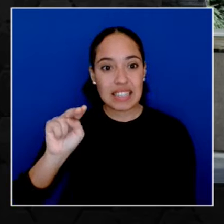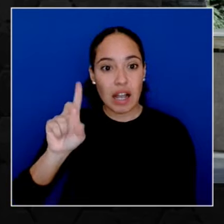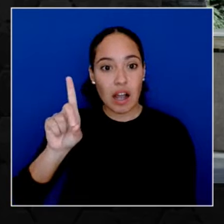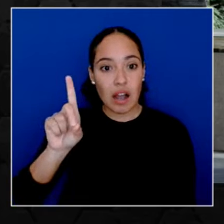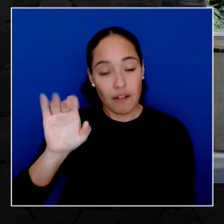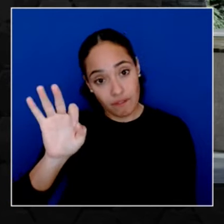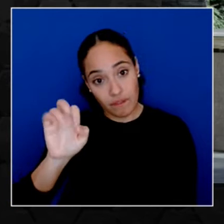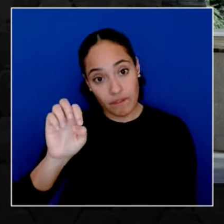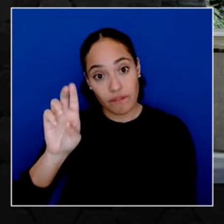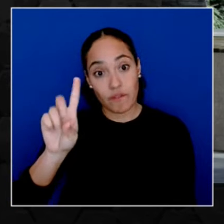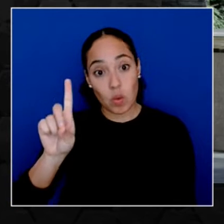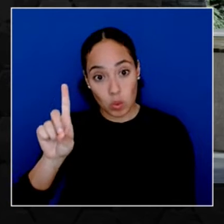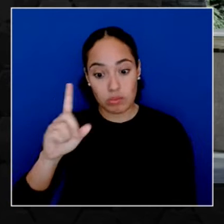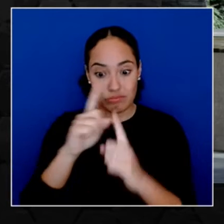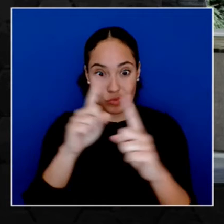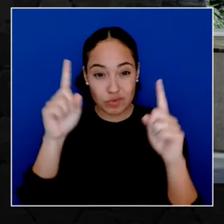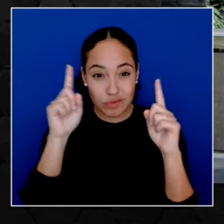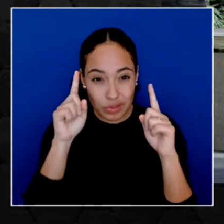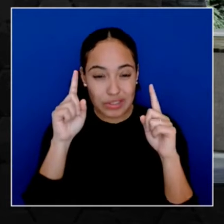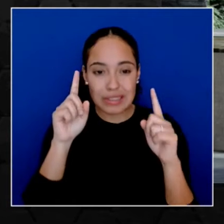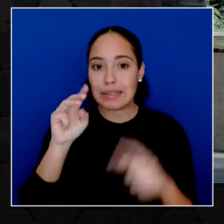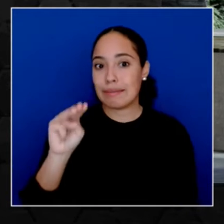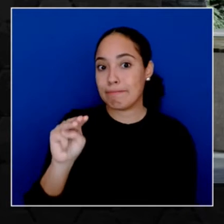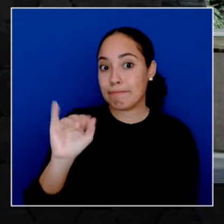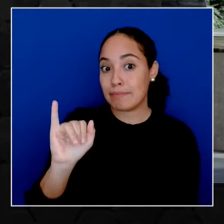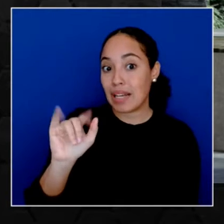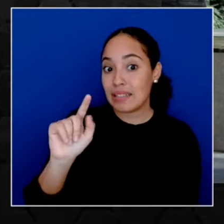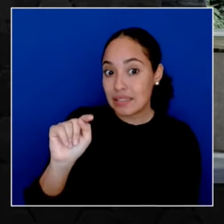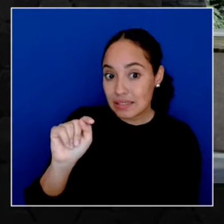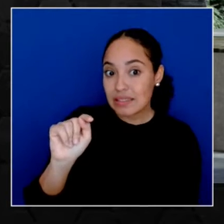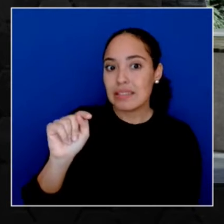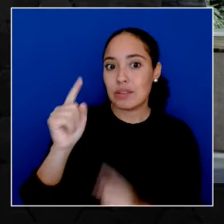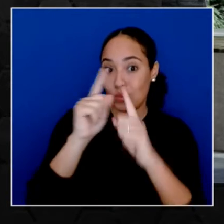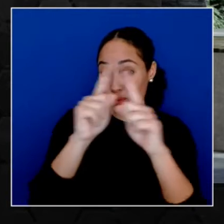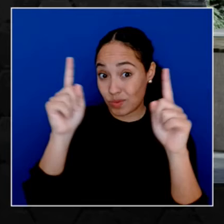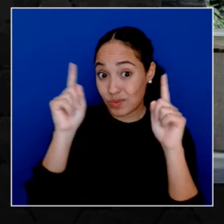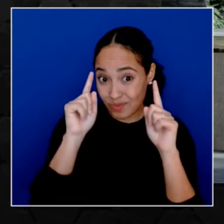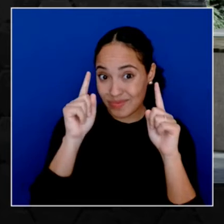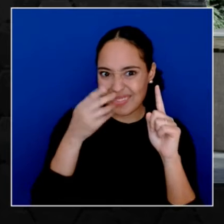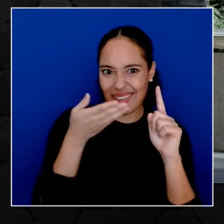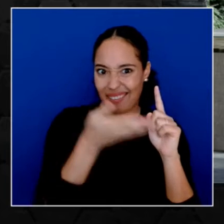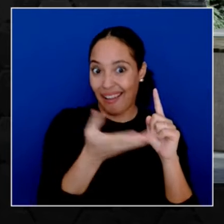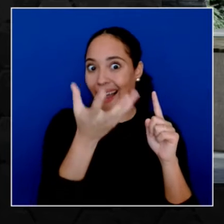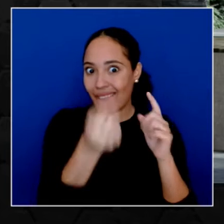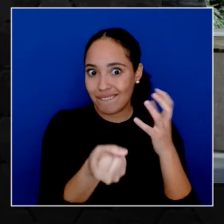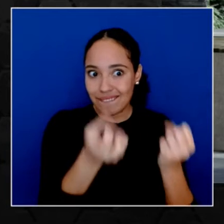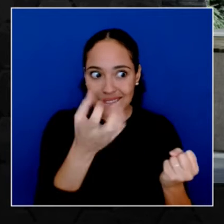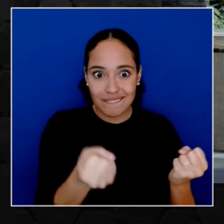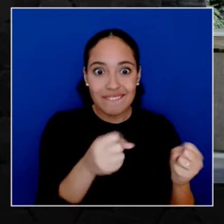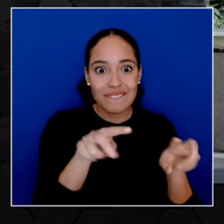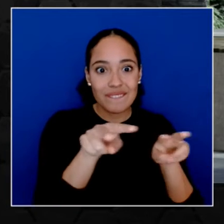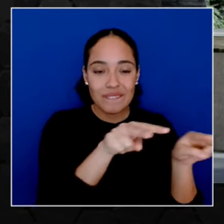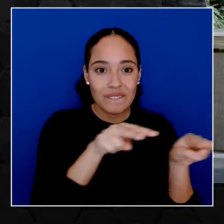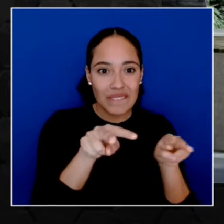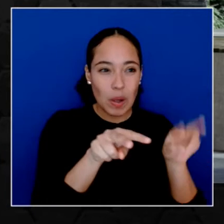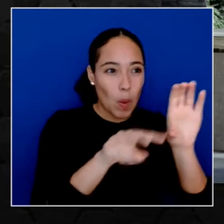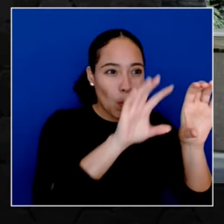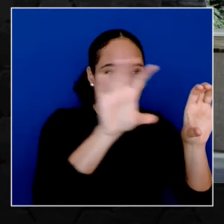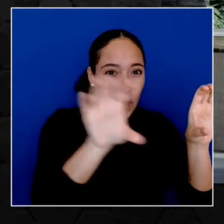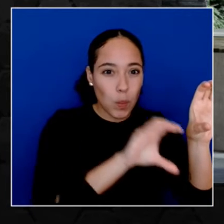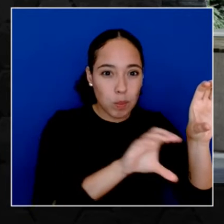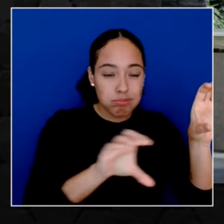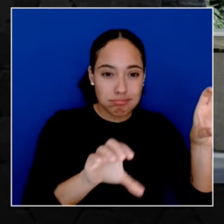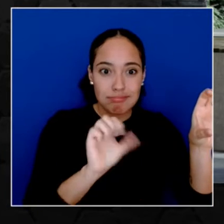universities. So often it happens that for some math concepts, you need someone to explain